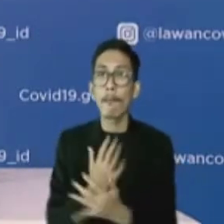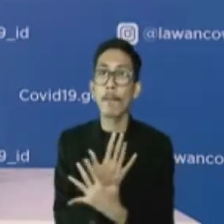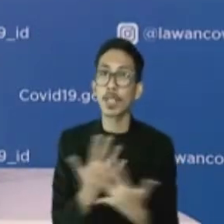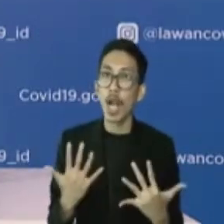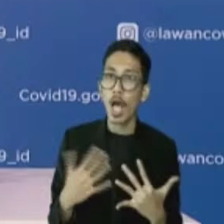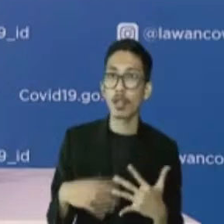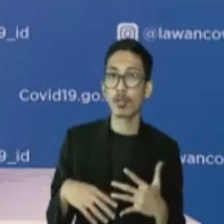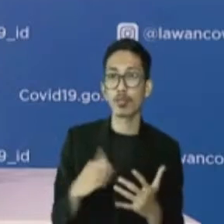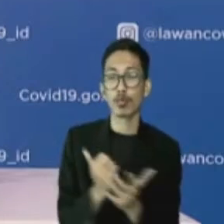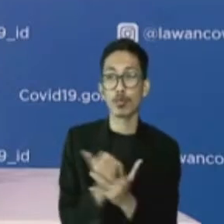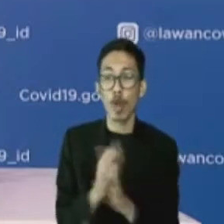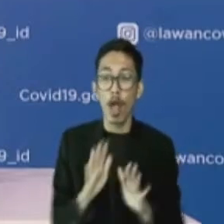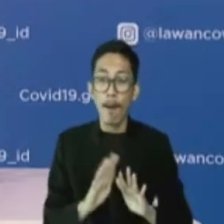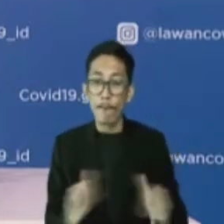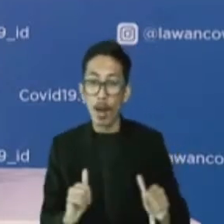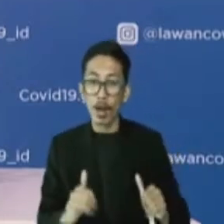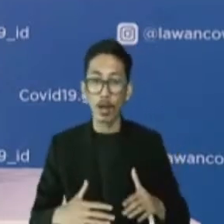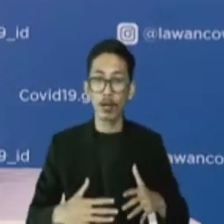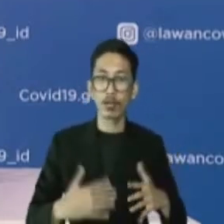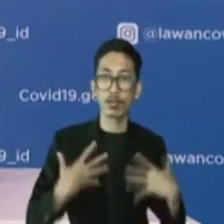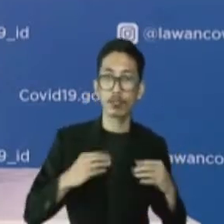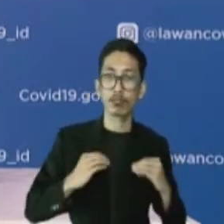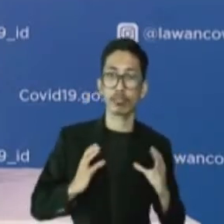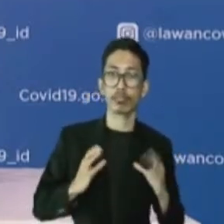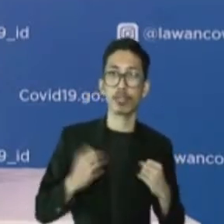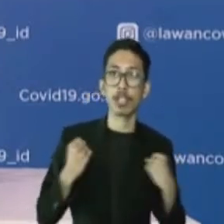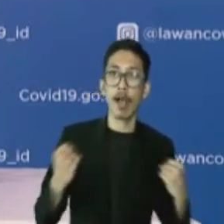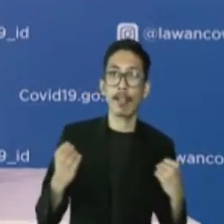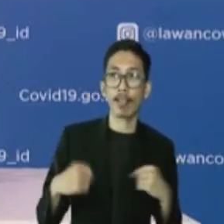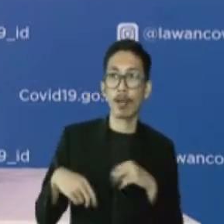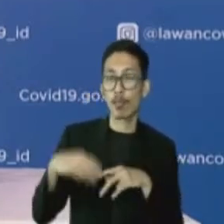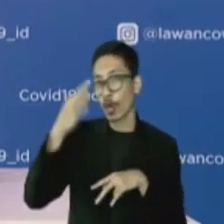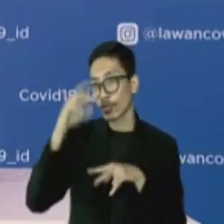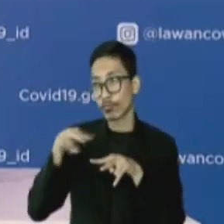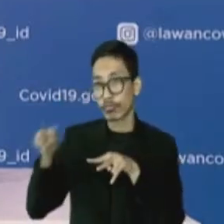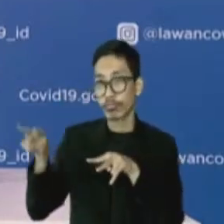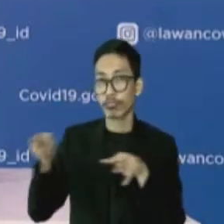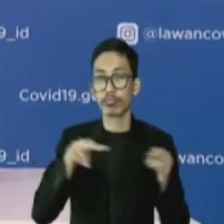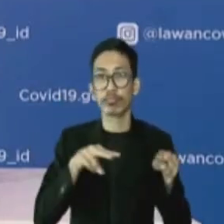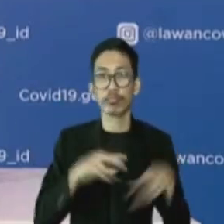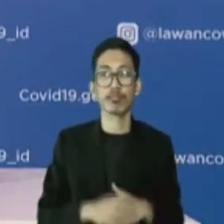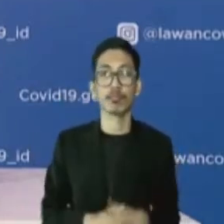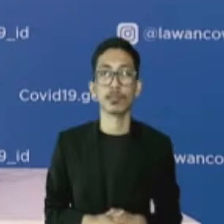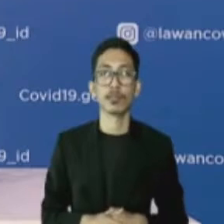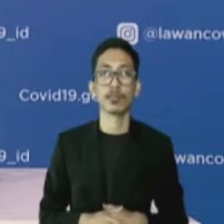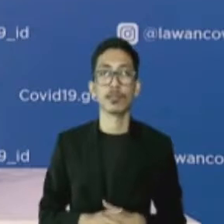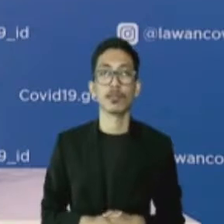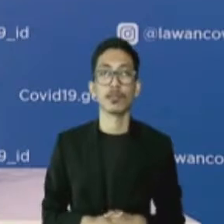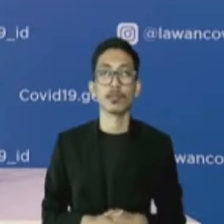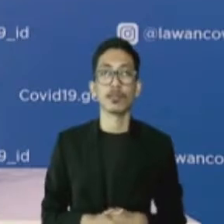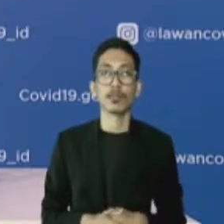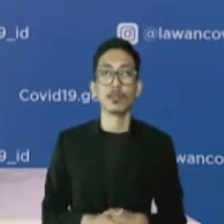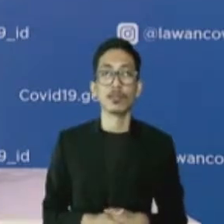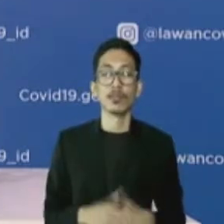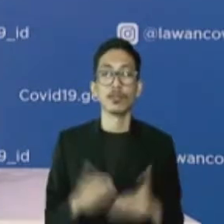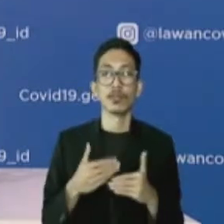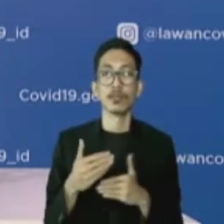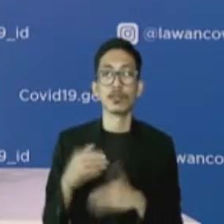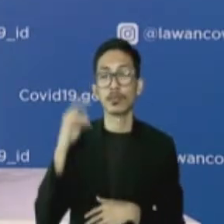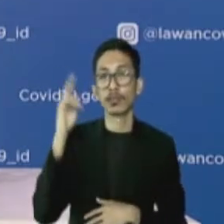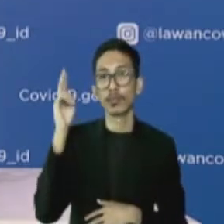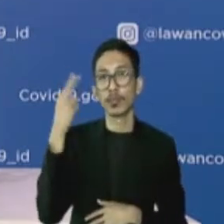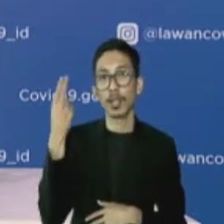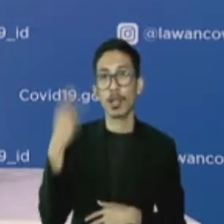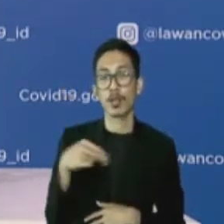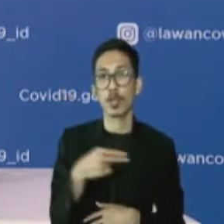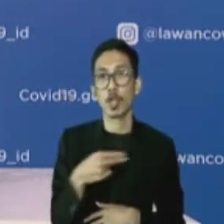and safely despite of COVID-19. And next, recently, the government of Indonesia has also